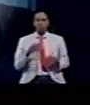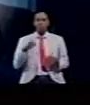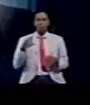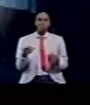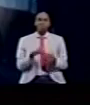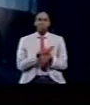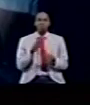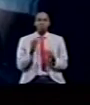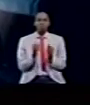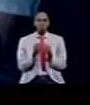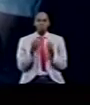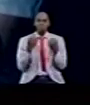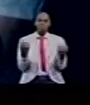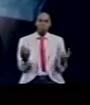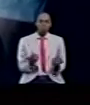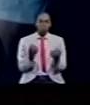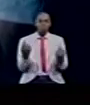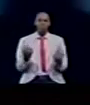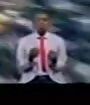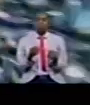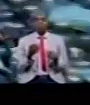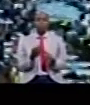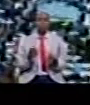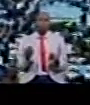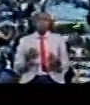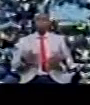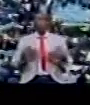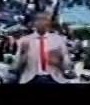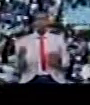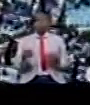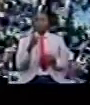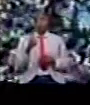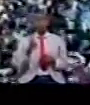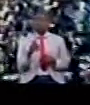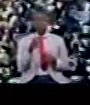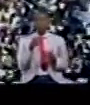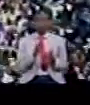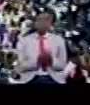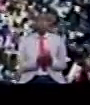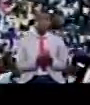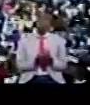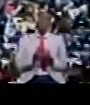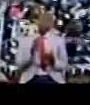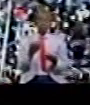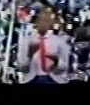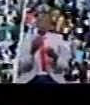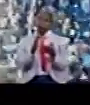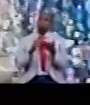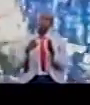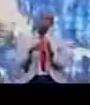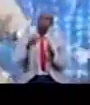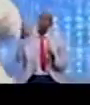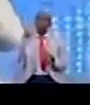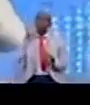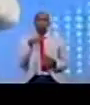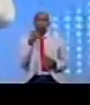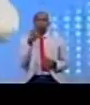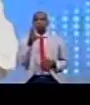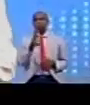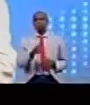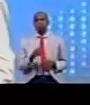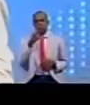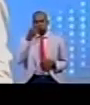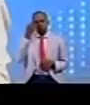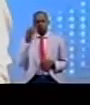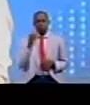down at the back for counseling time, and this young man came, this young boy, and he was telling me how he started. And I was like, how small